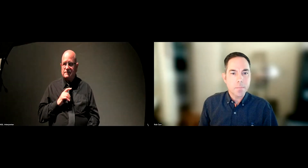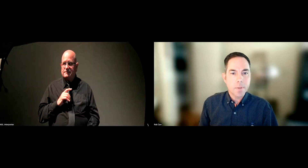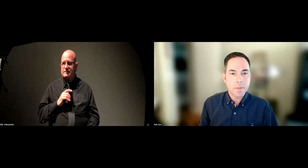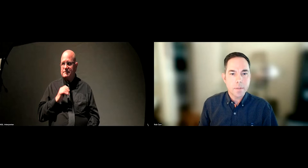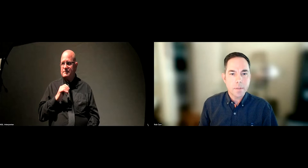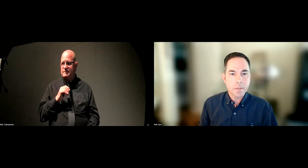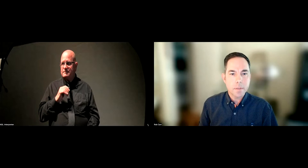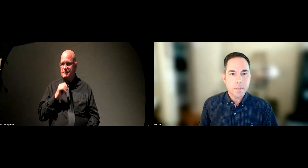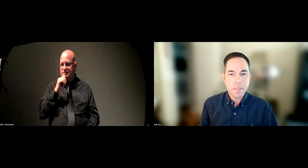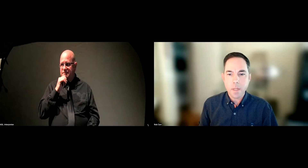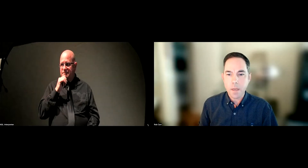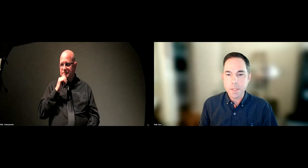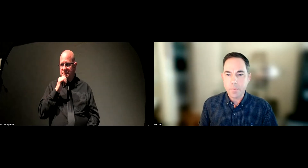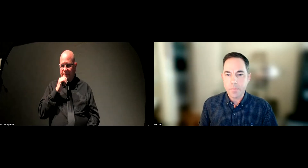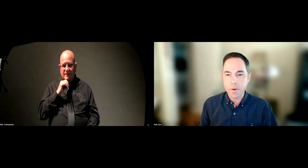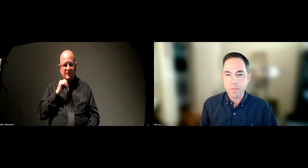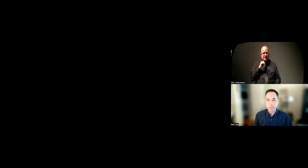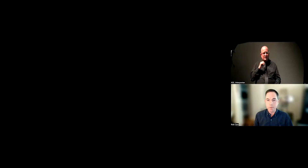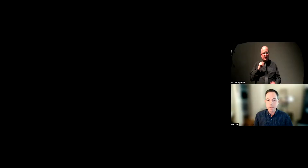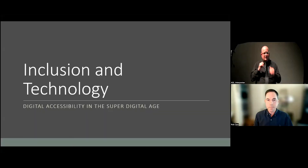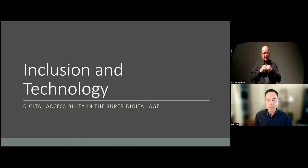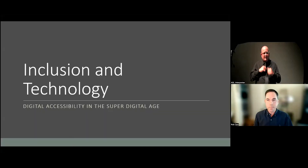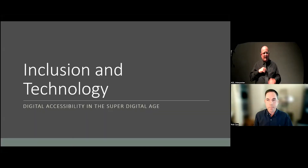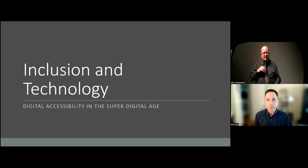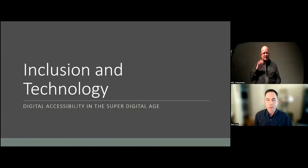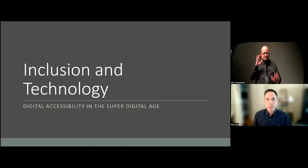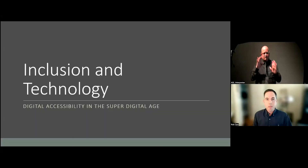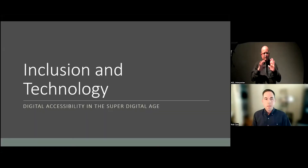get some slides up in front of you all.